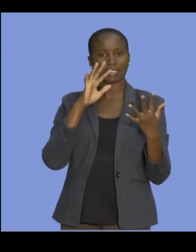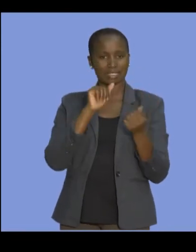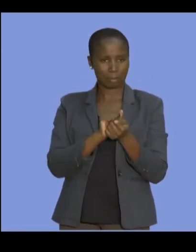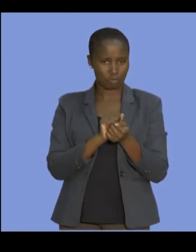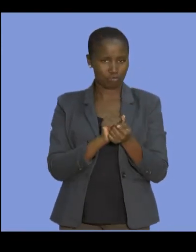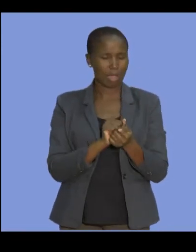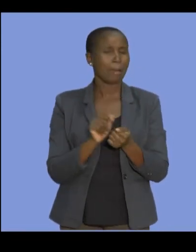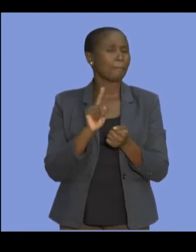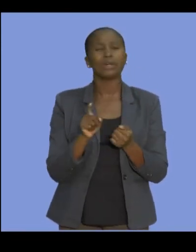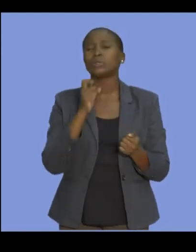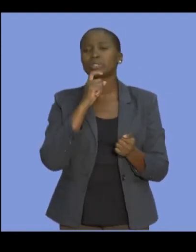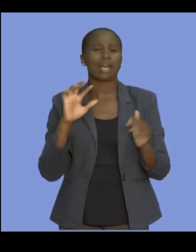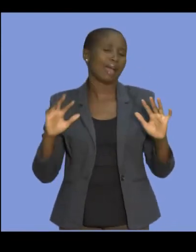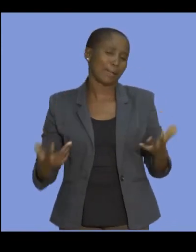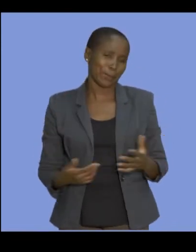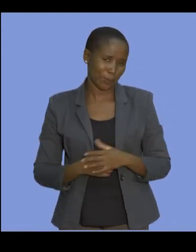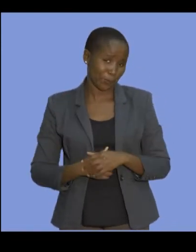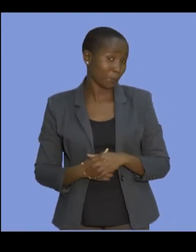box plot.